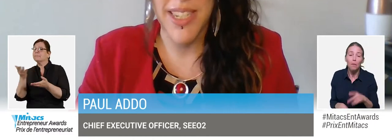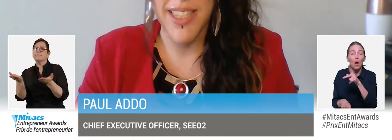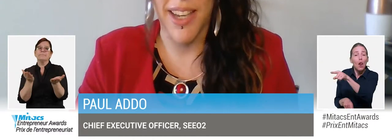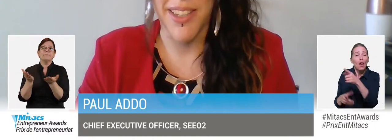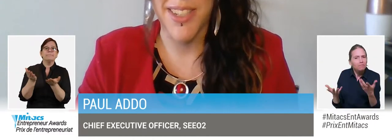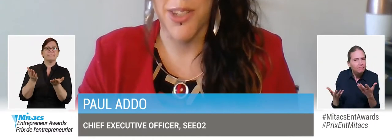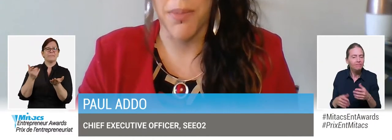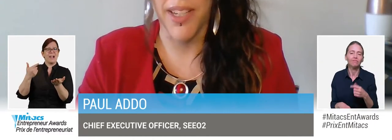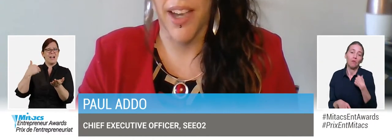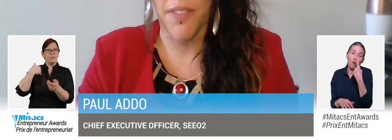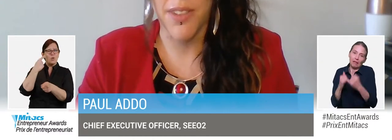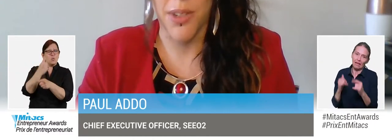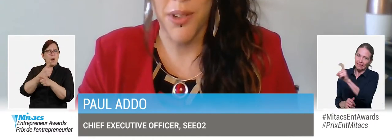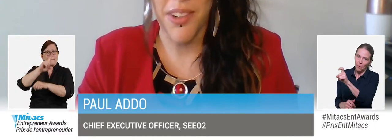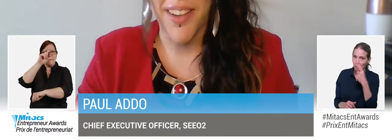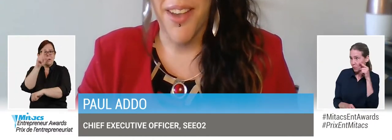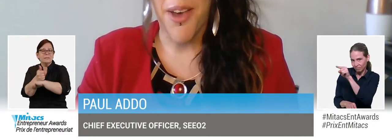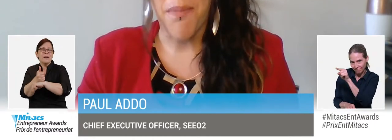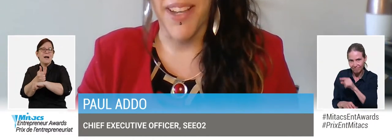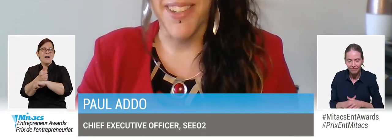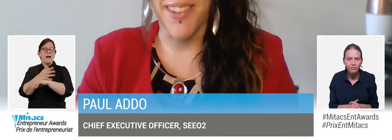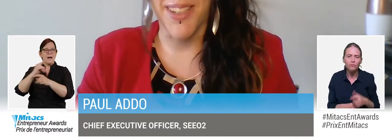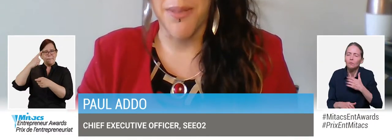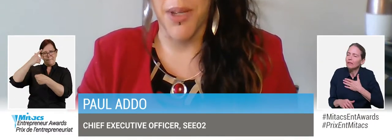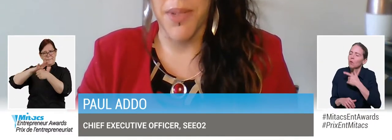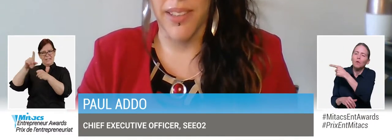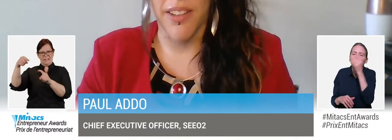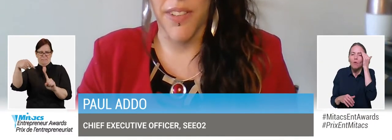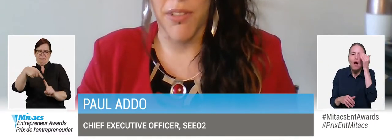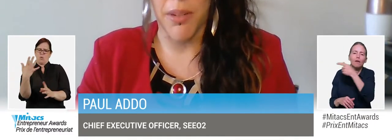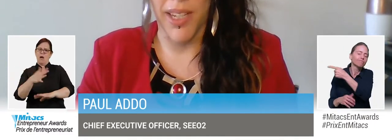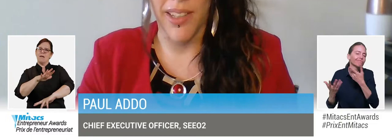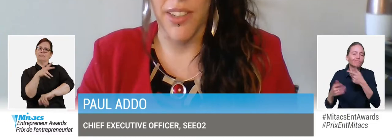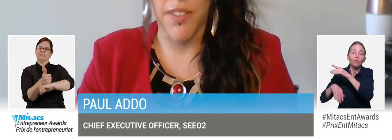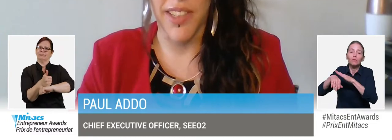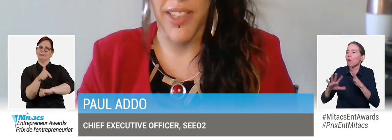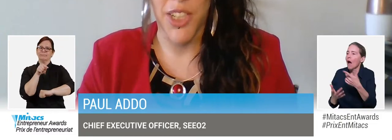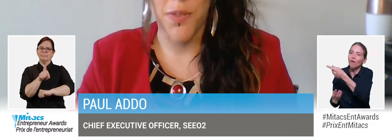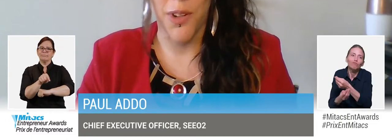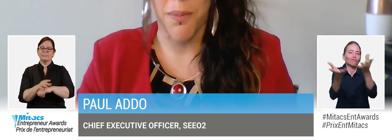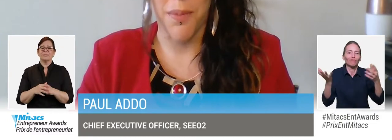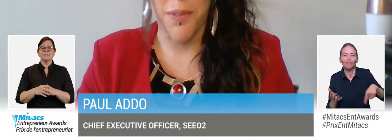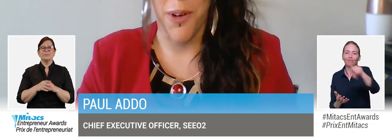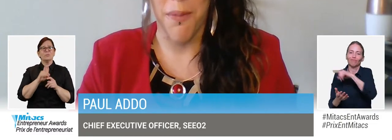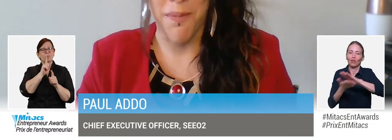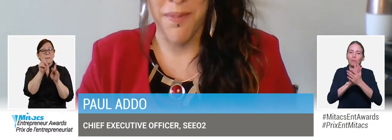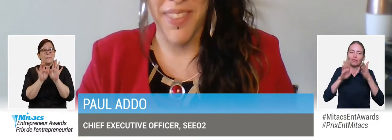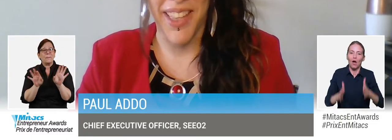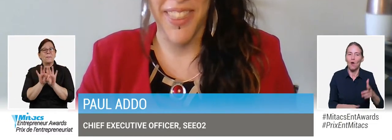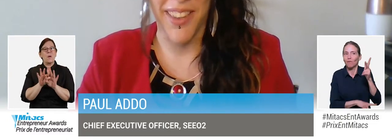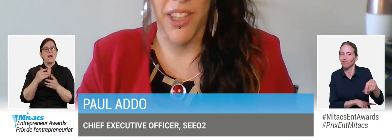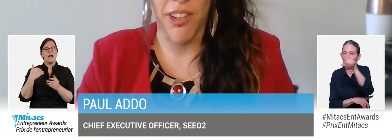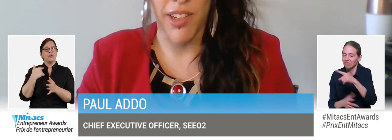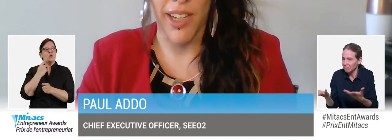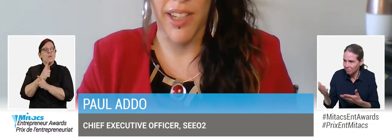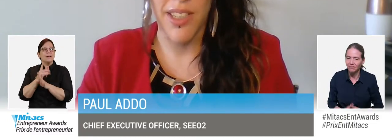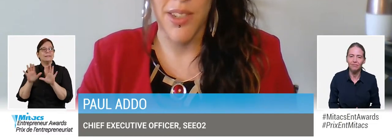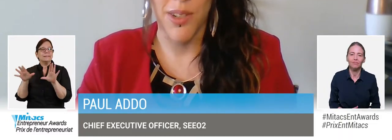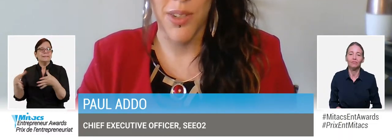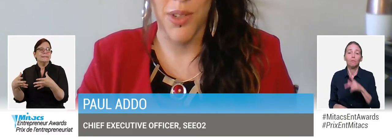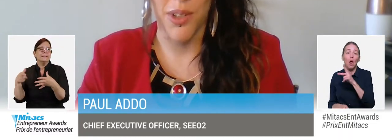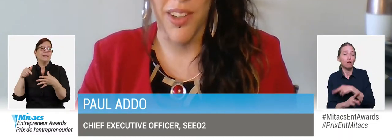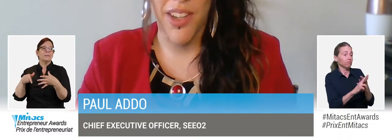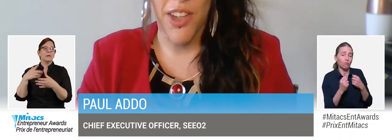tough choices that you may have to do, but you need to be objective and remain sort of detached from that thing that you